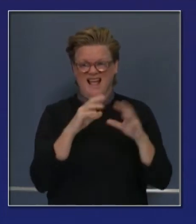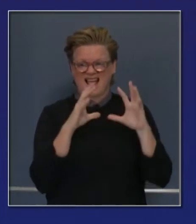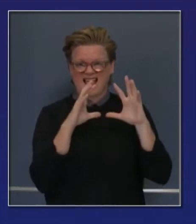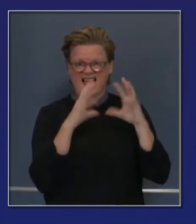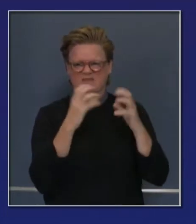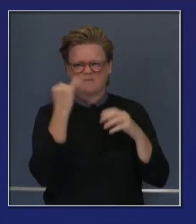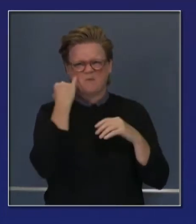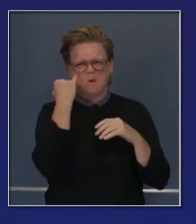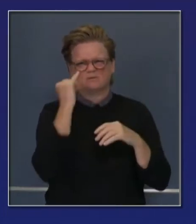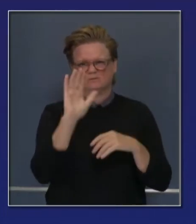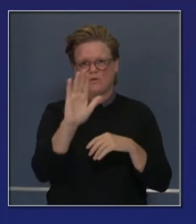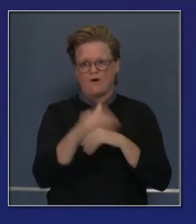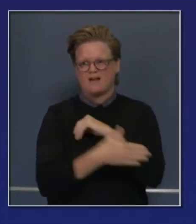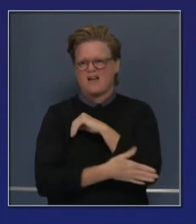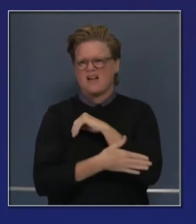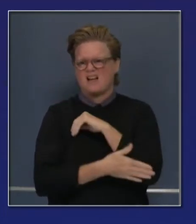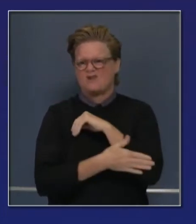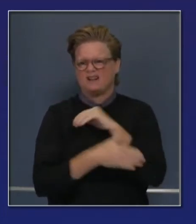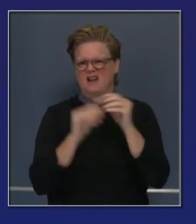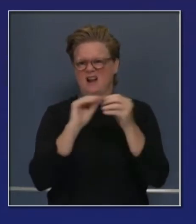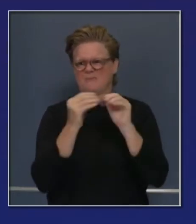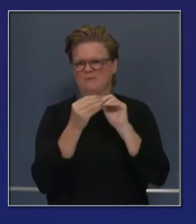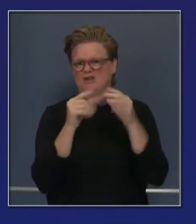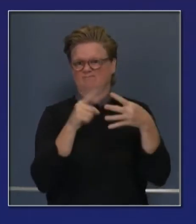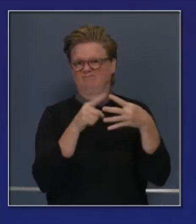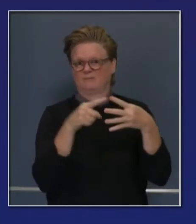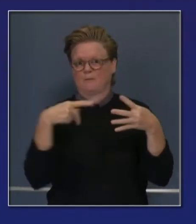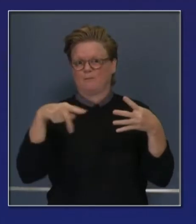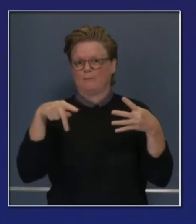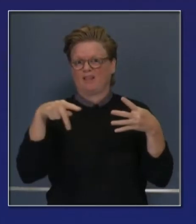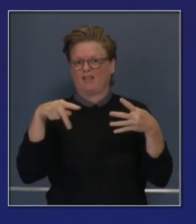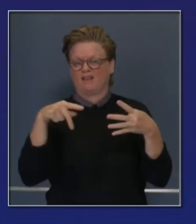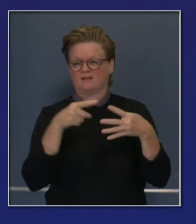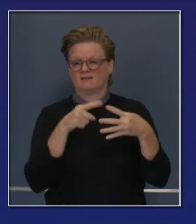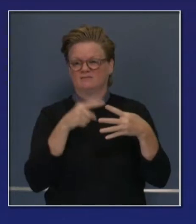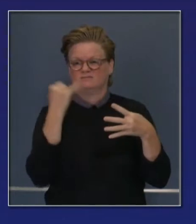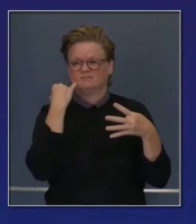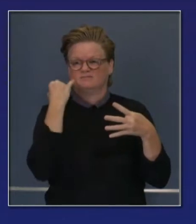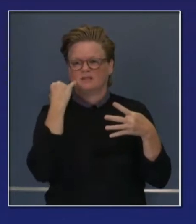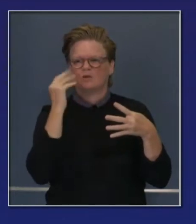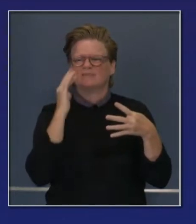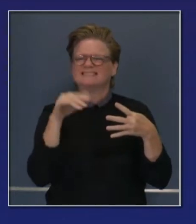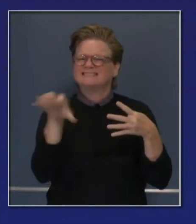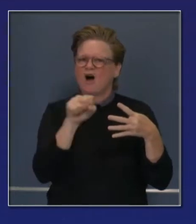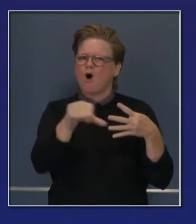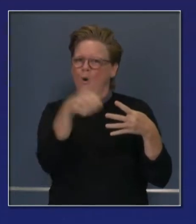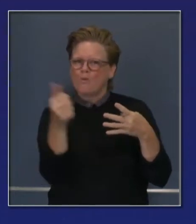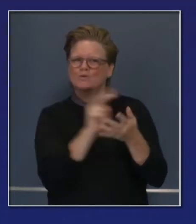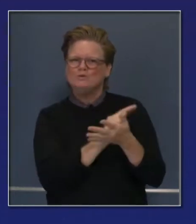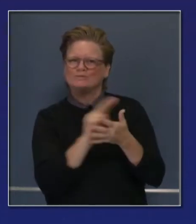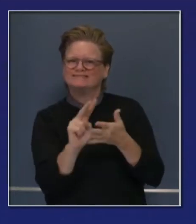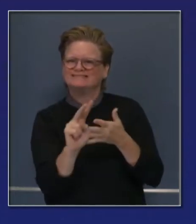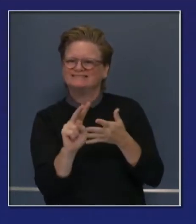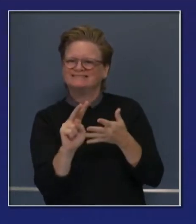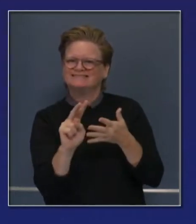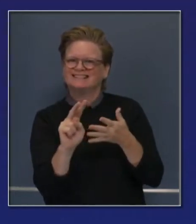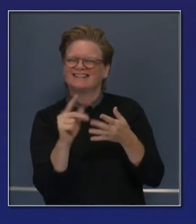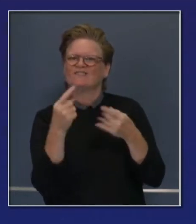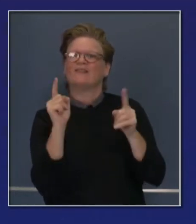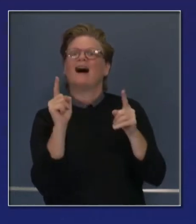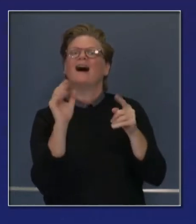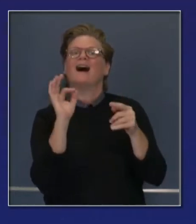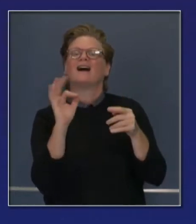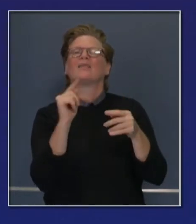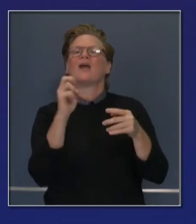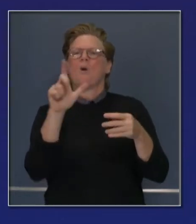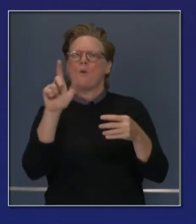then before you move to the next tier, let's say you're in red, and before you move to orange, you will have had to meet the criteria